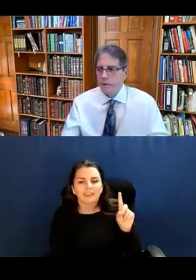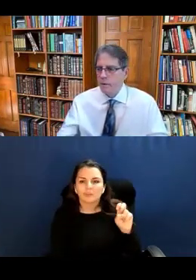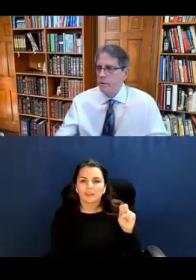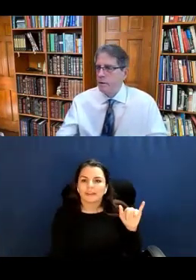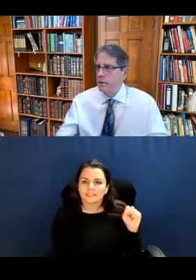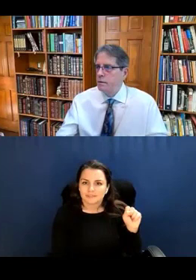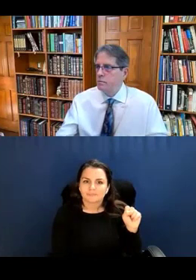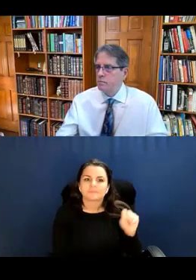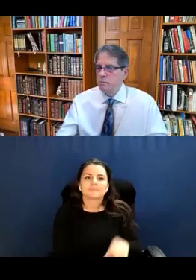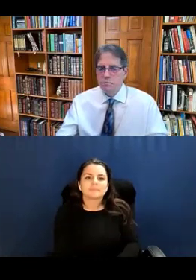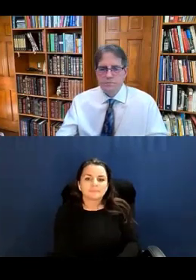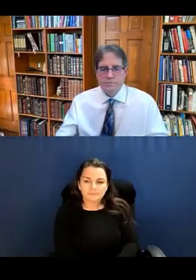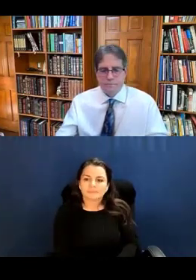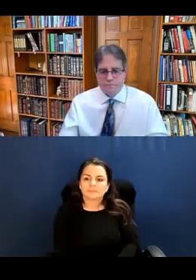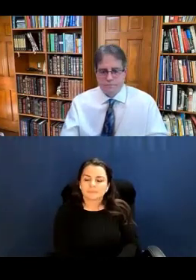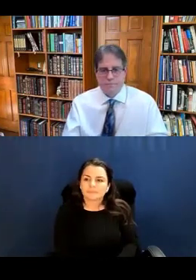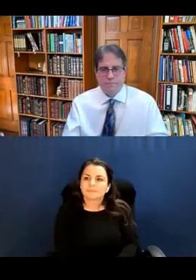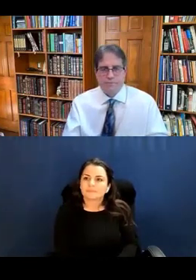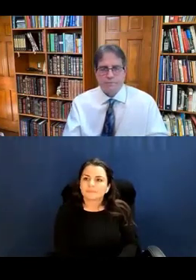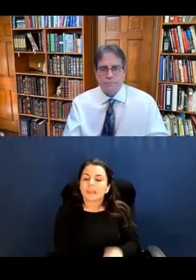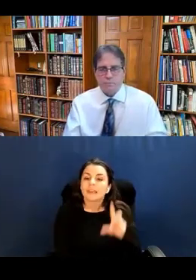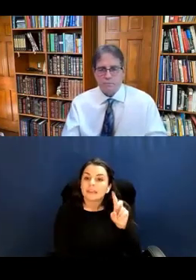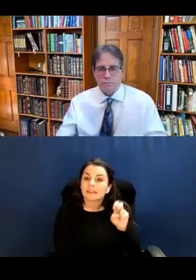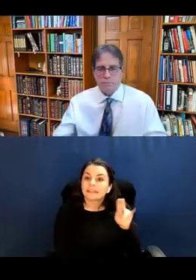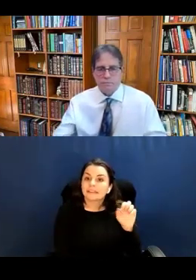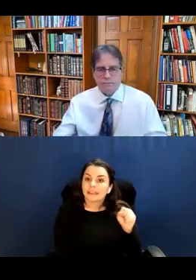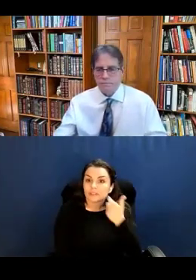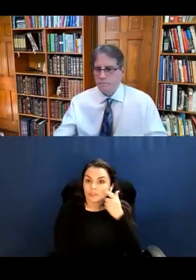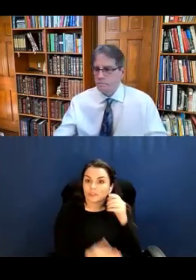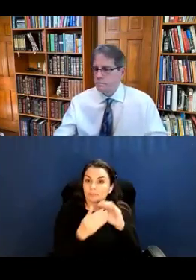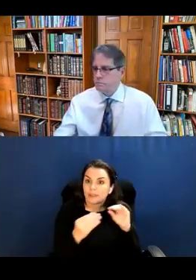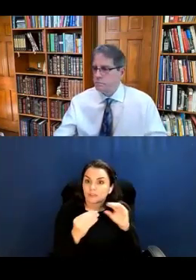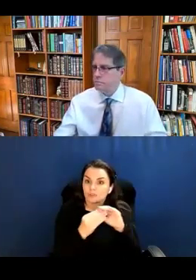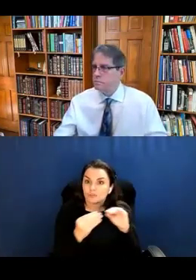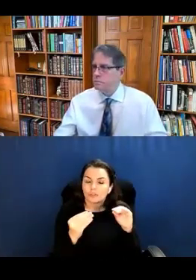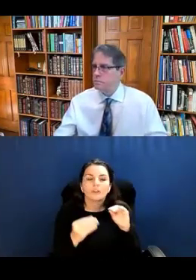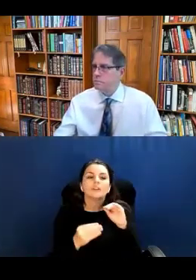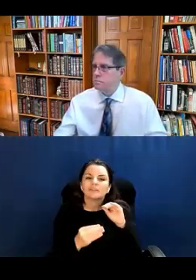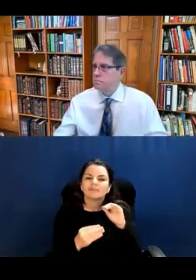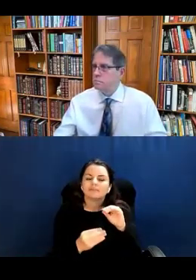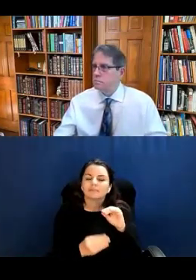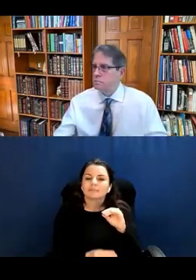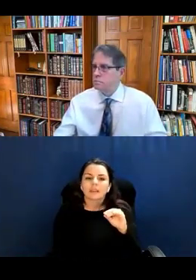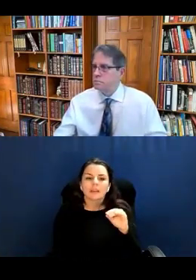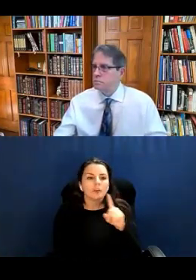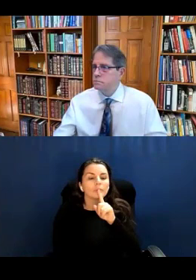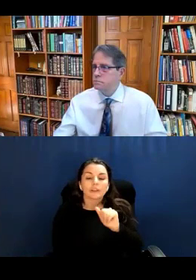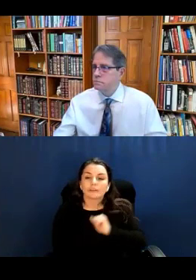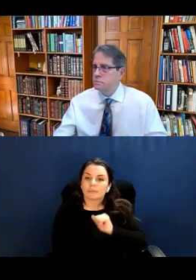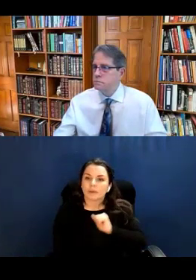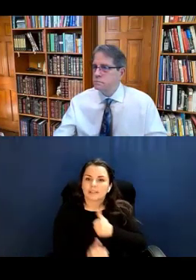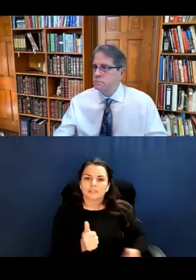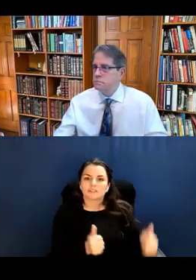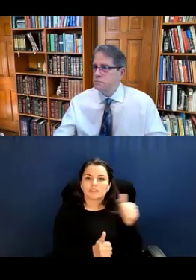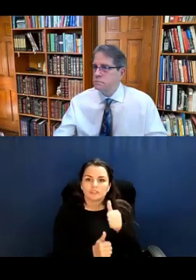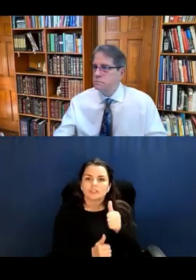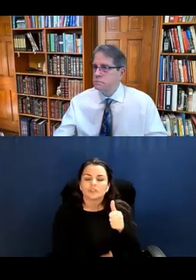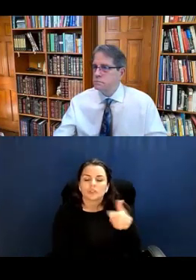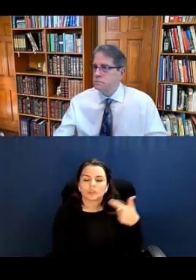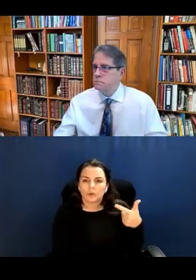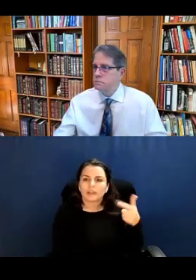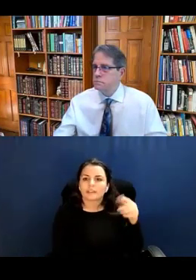As Dennis mentioned in the information at the beginning, I'm a senior grants management